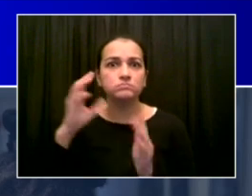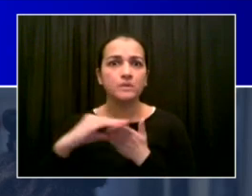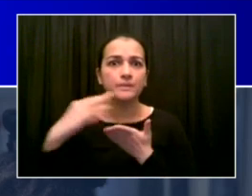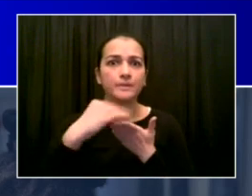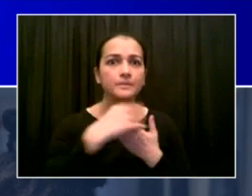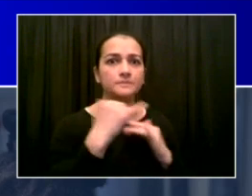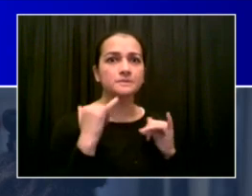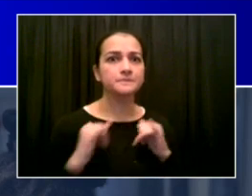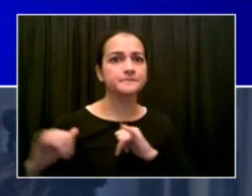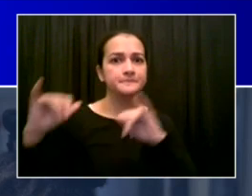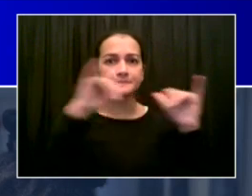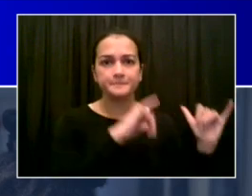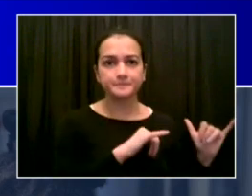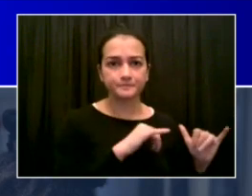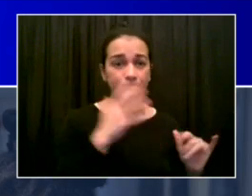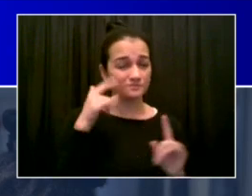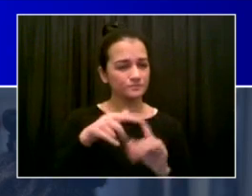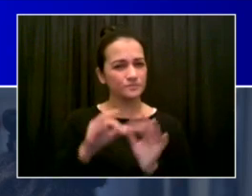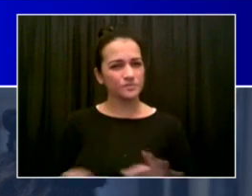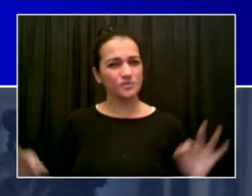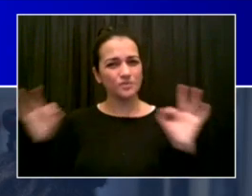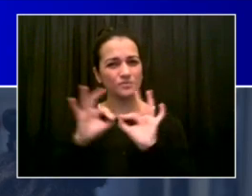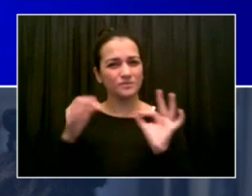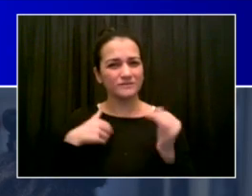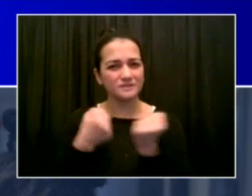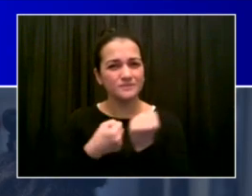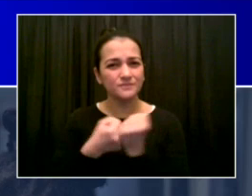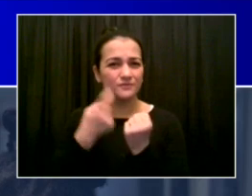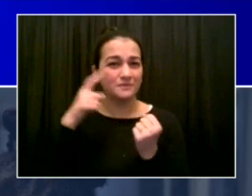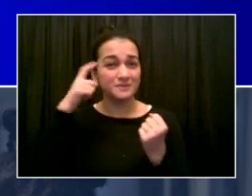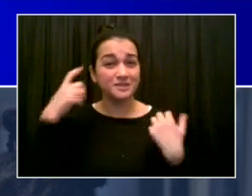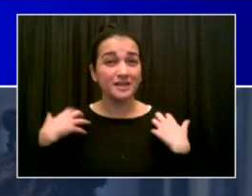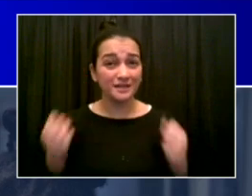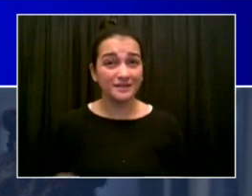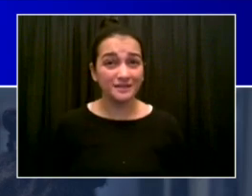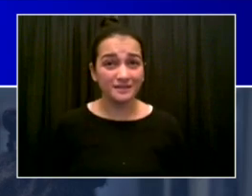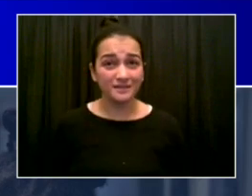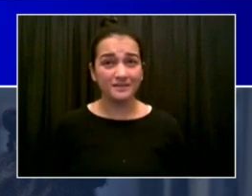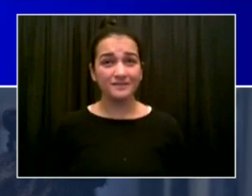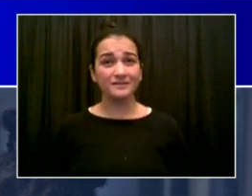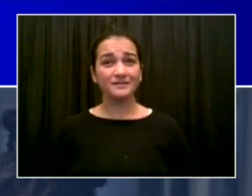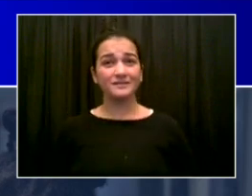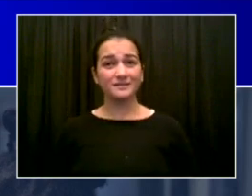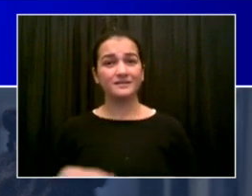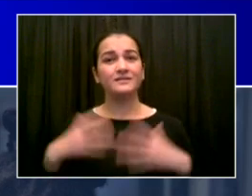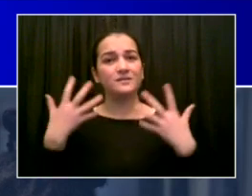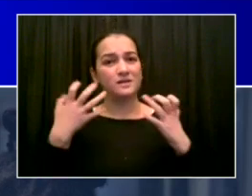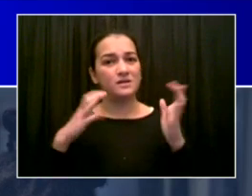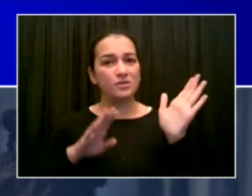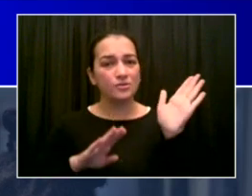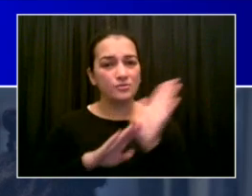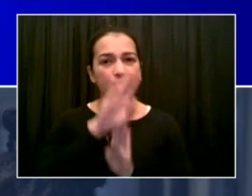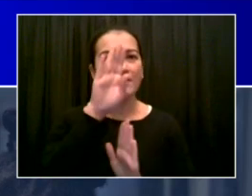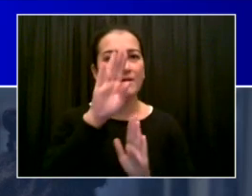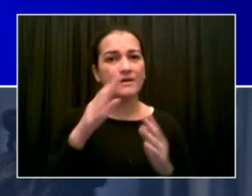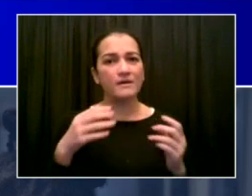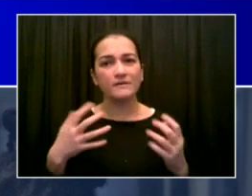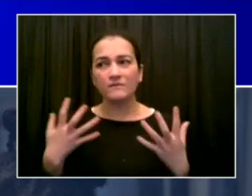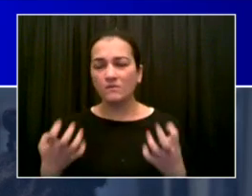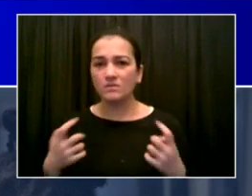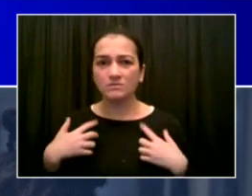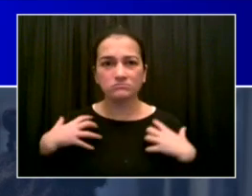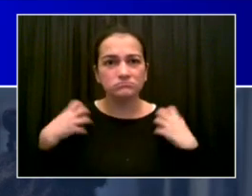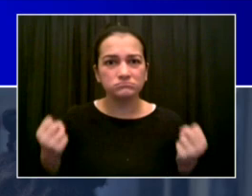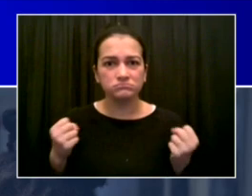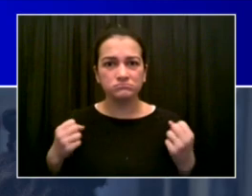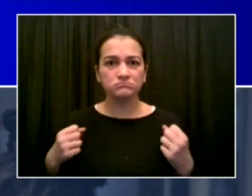been a real push to make sure it became federal policy. And someone who has believed in that is